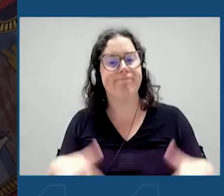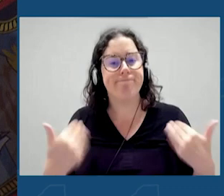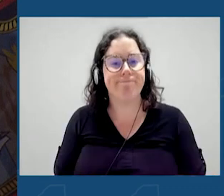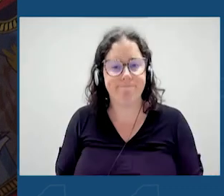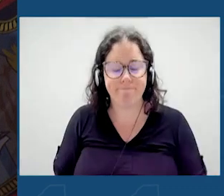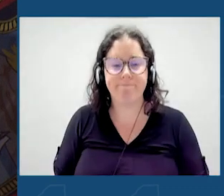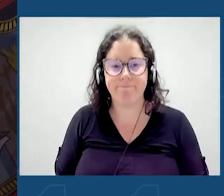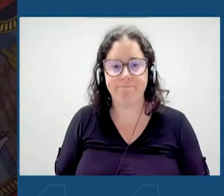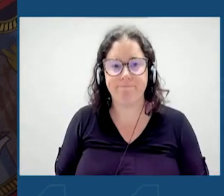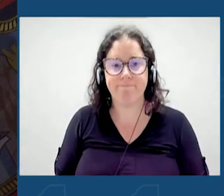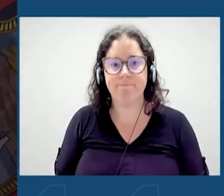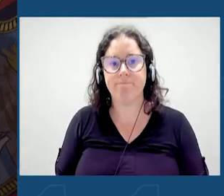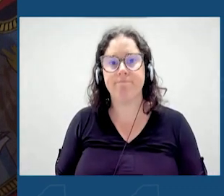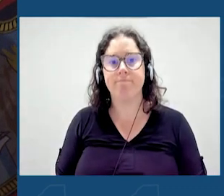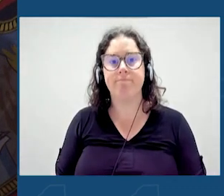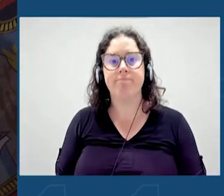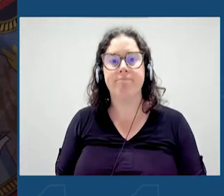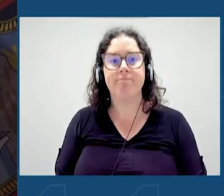You've told me,